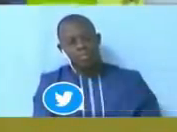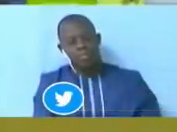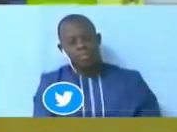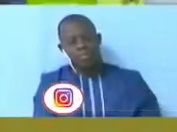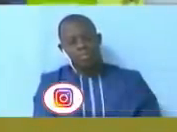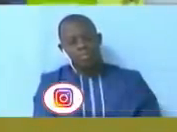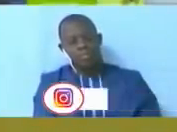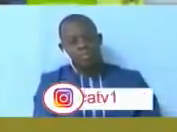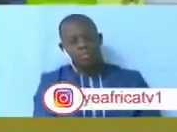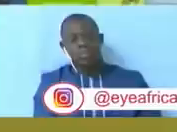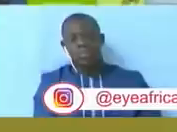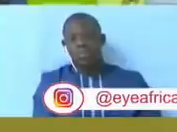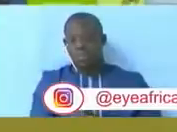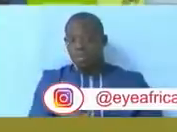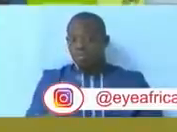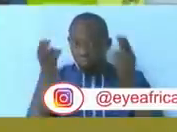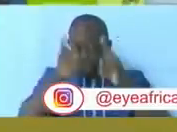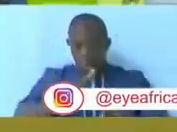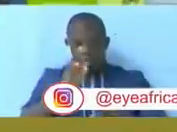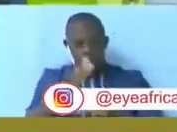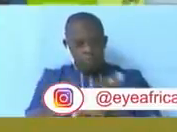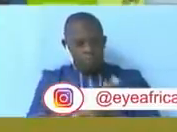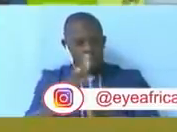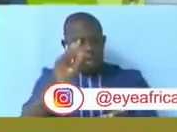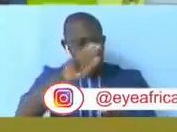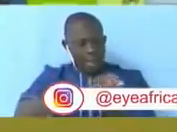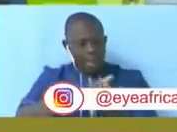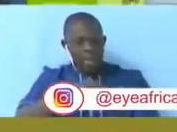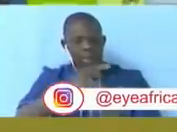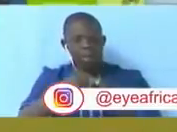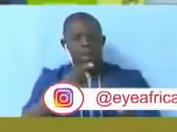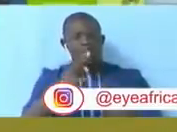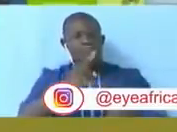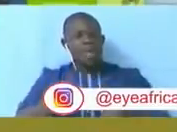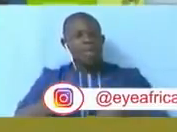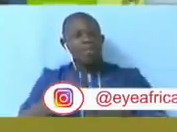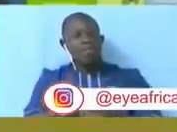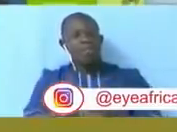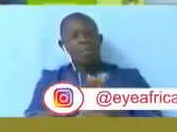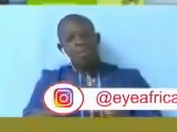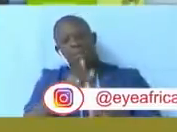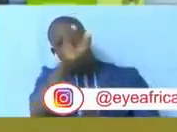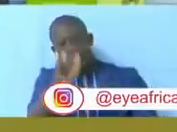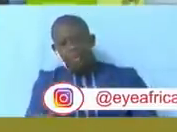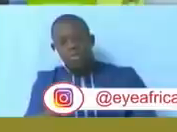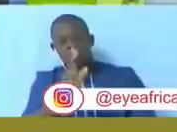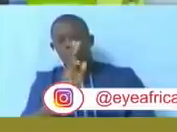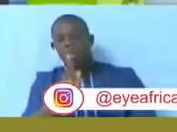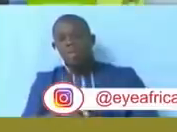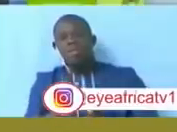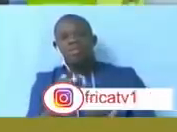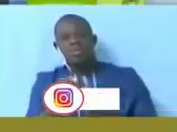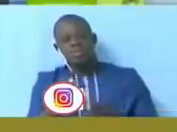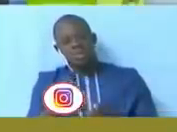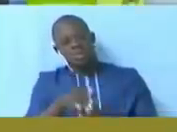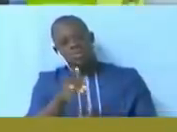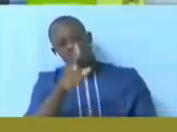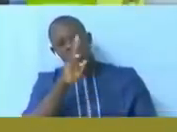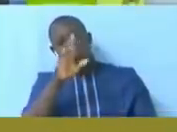enacted by the time the accused persons were arranged before the High Court. Wolua,